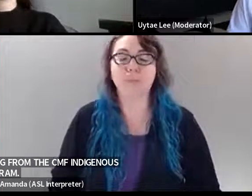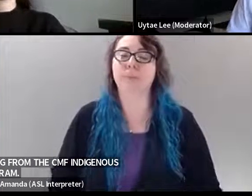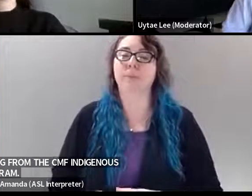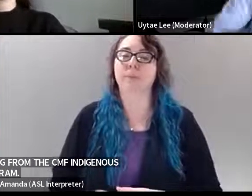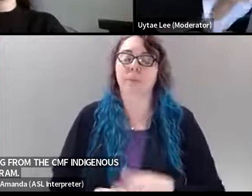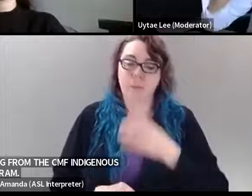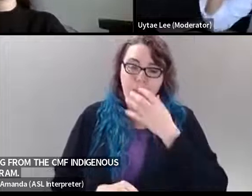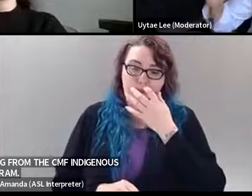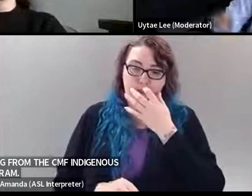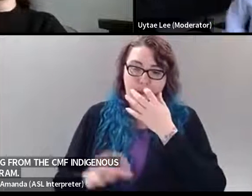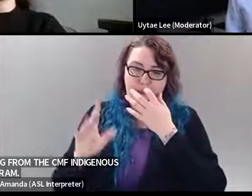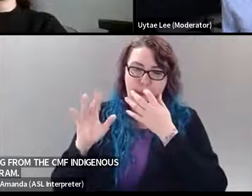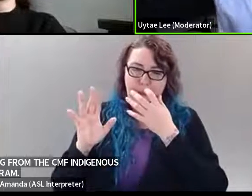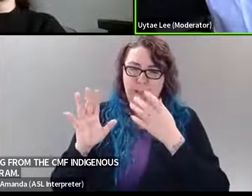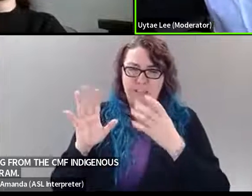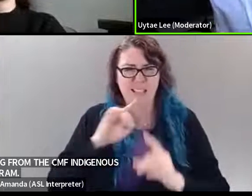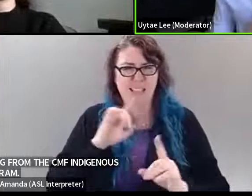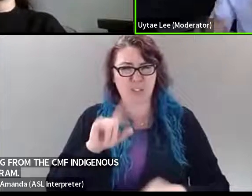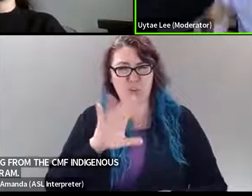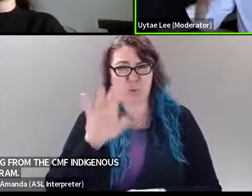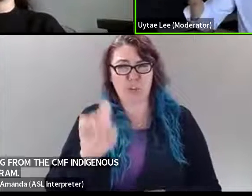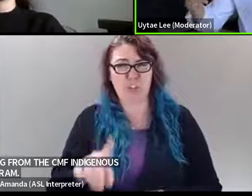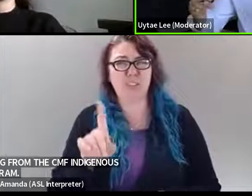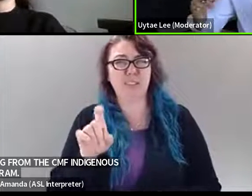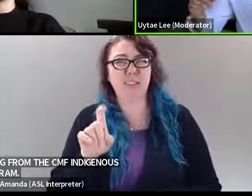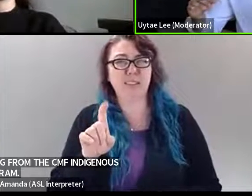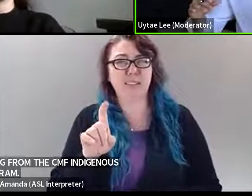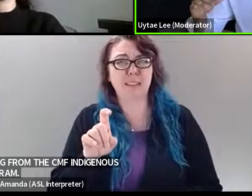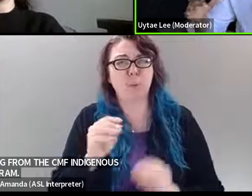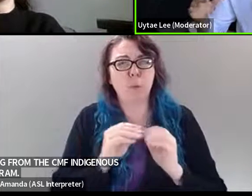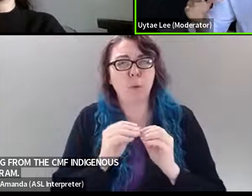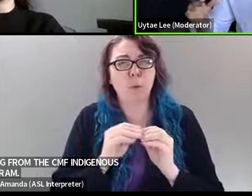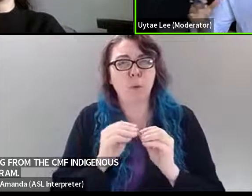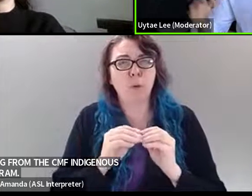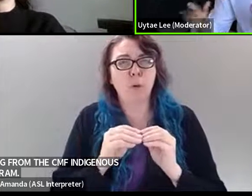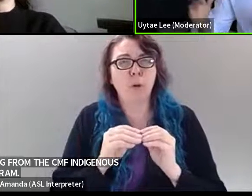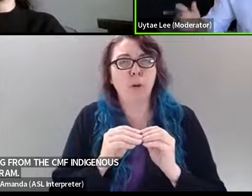What is that? Well, maybe a quick bit on just like